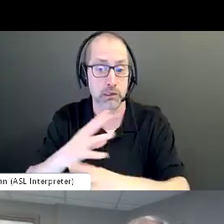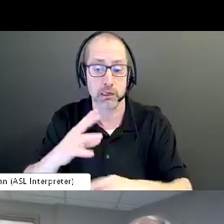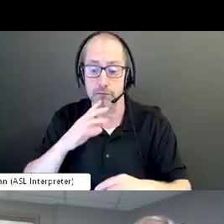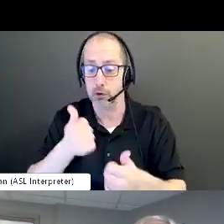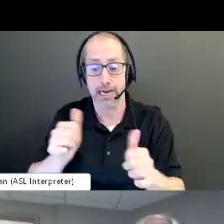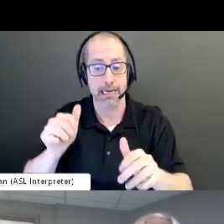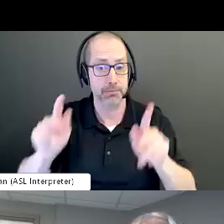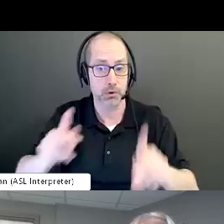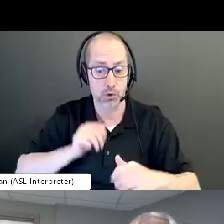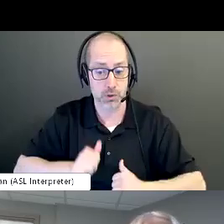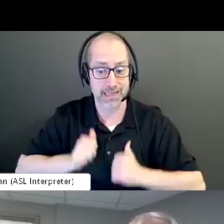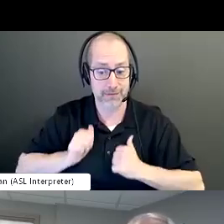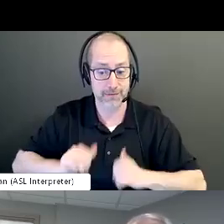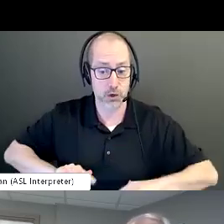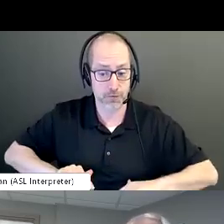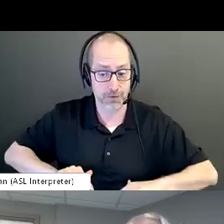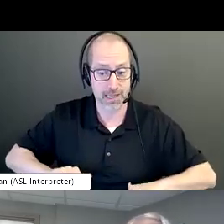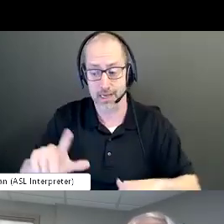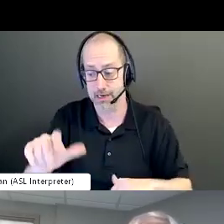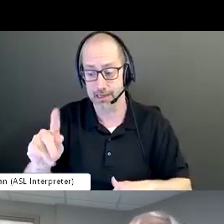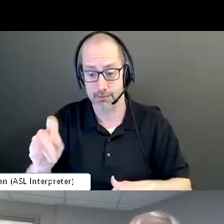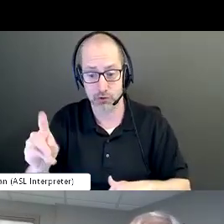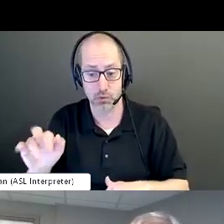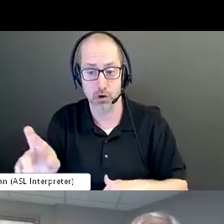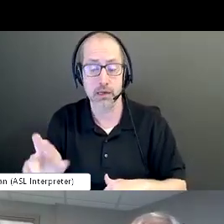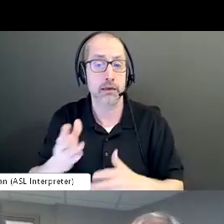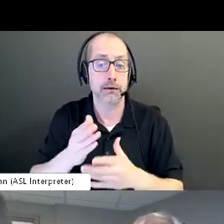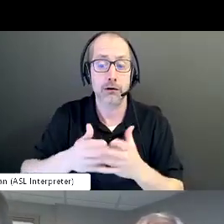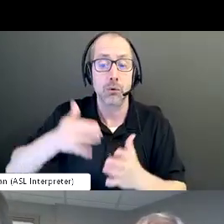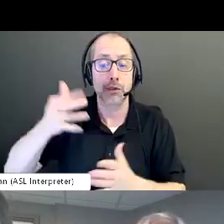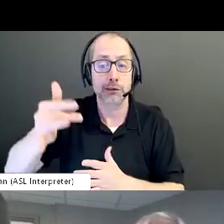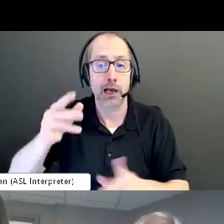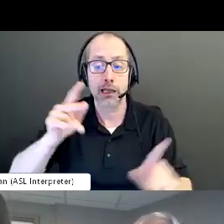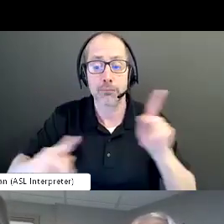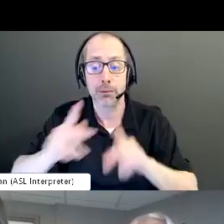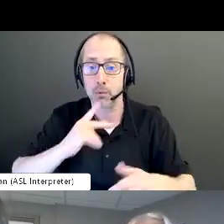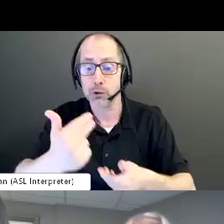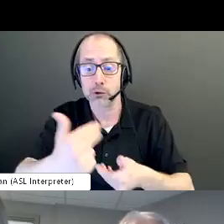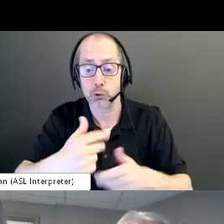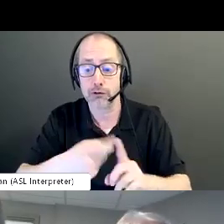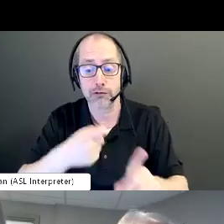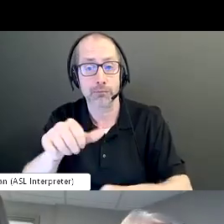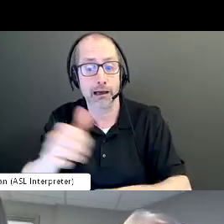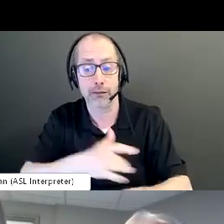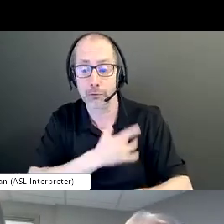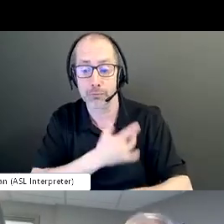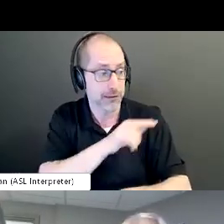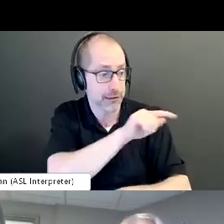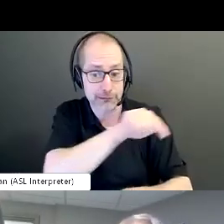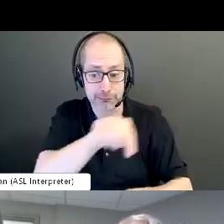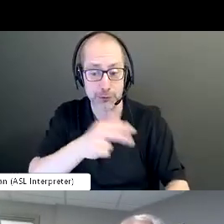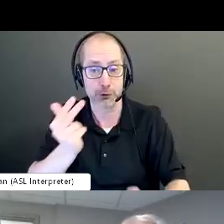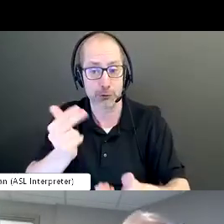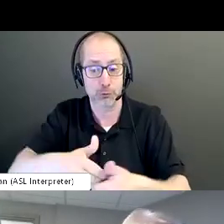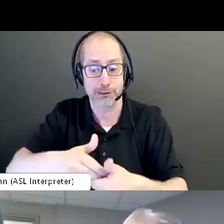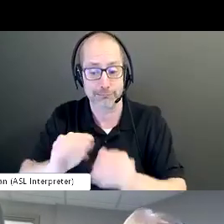Labrador. And from time to time, we get in our audience, we're joined by people from other provinces and